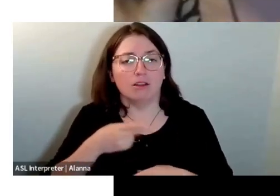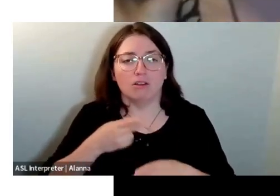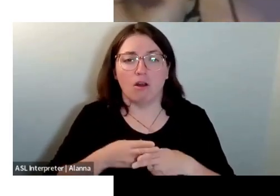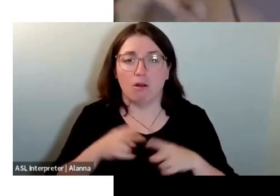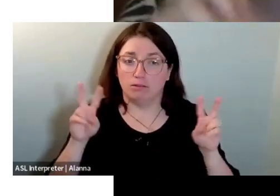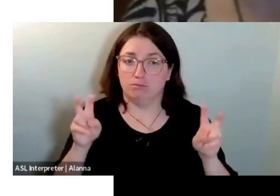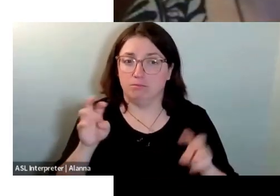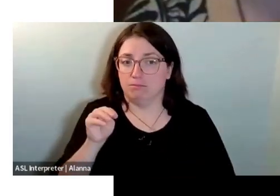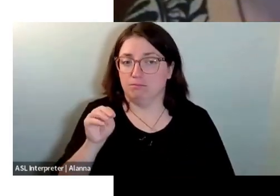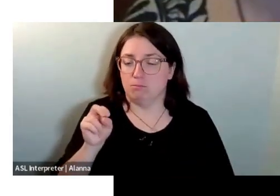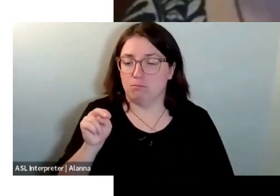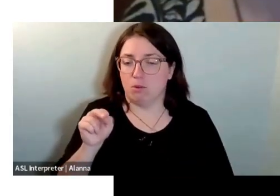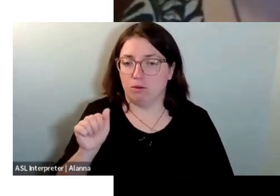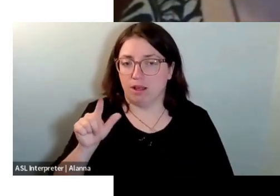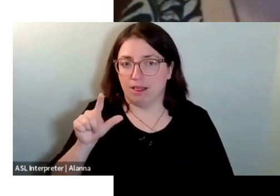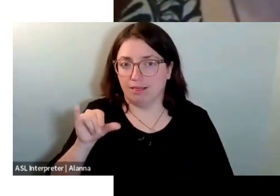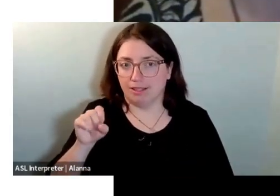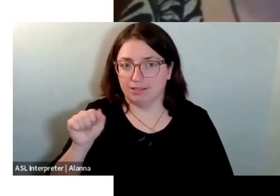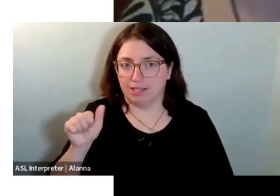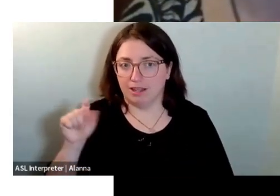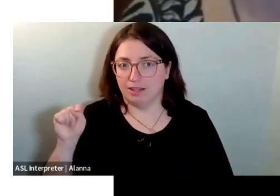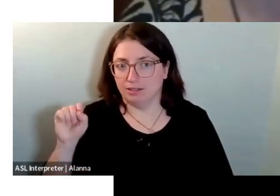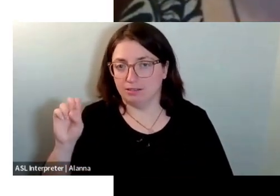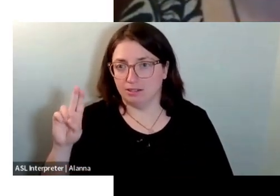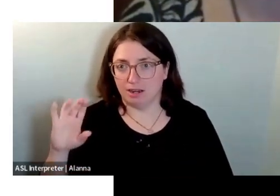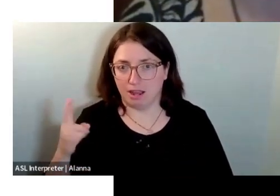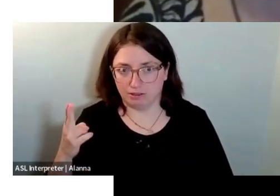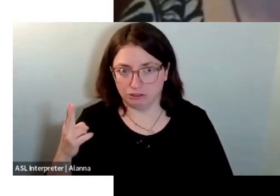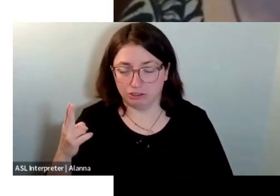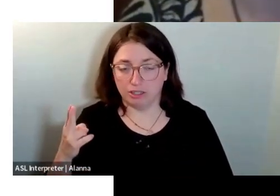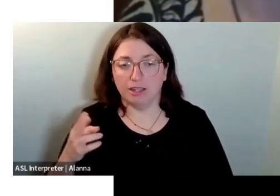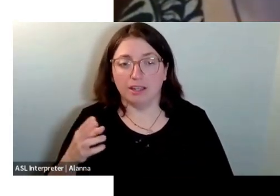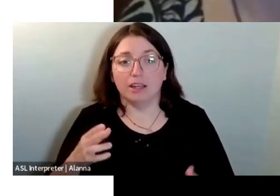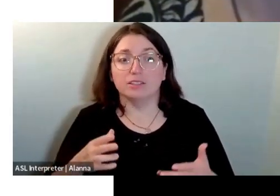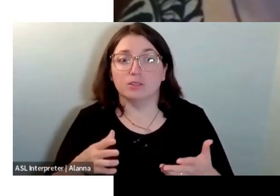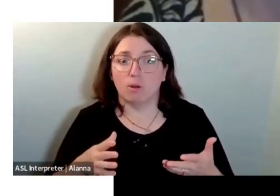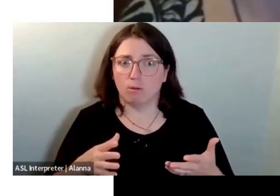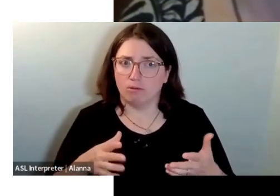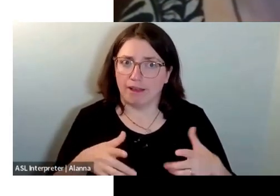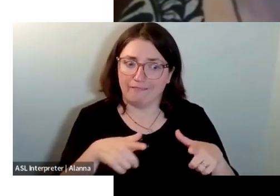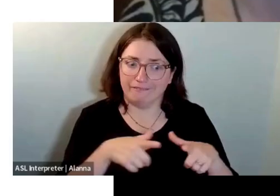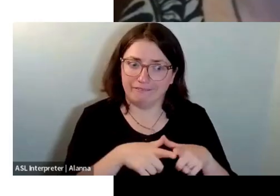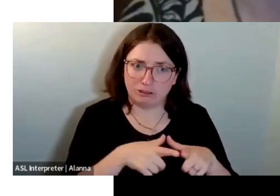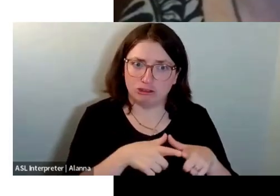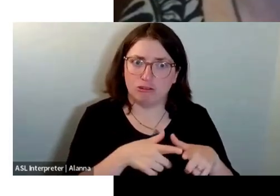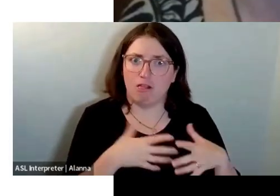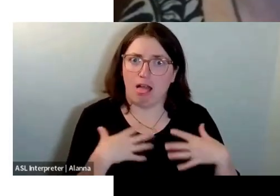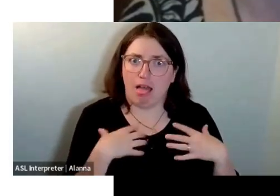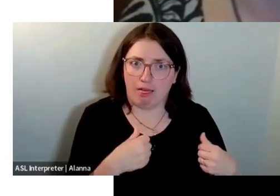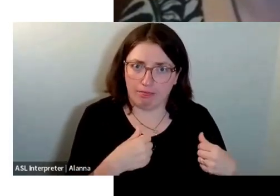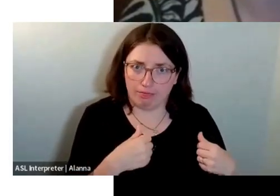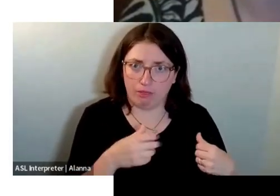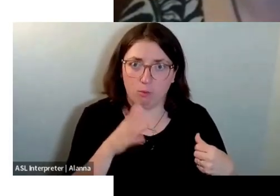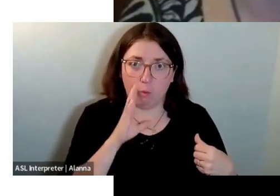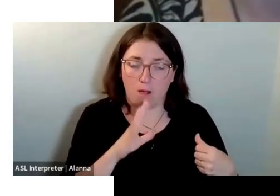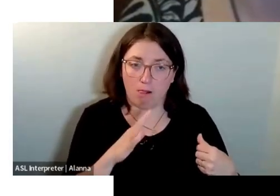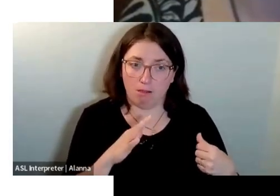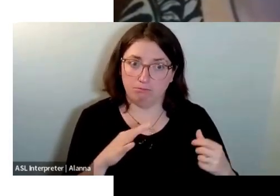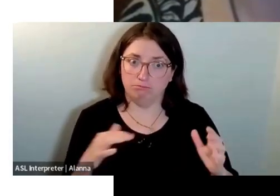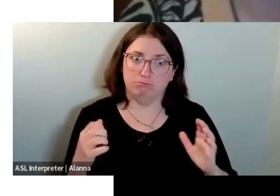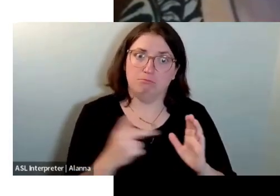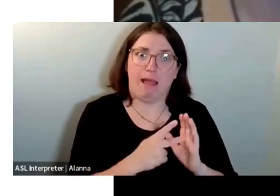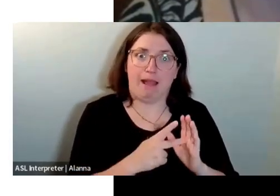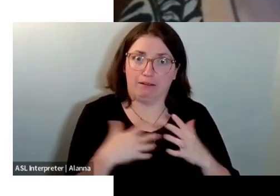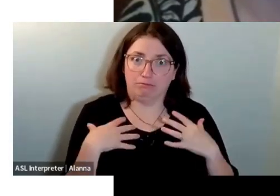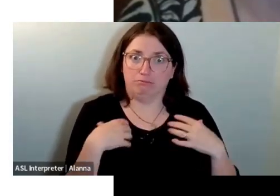Lisa Touch and supposedly restores vaginal health using a minimally invasive in-office laser procedure to alleviate